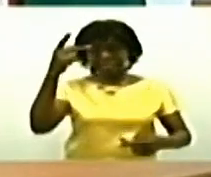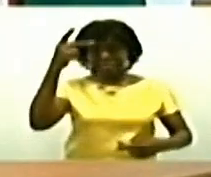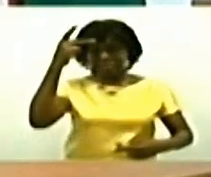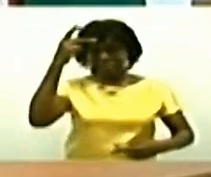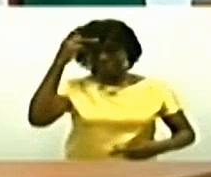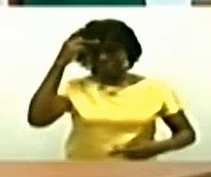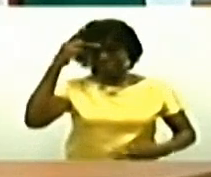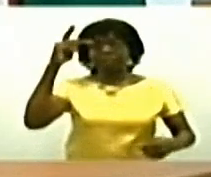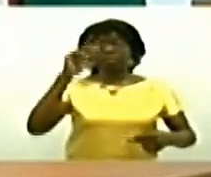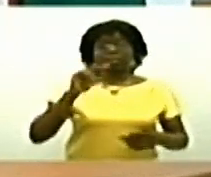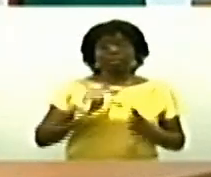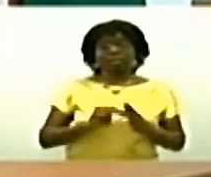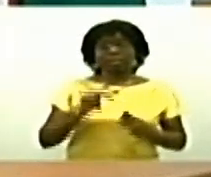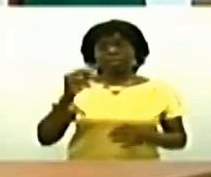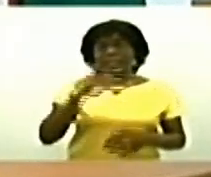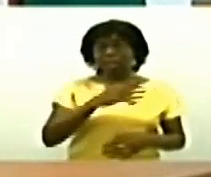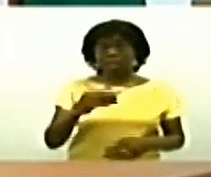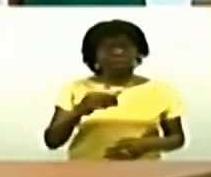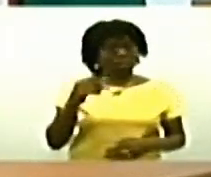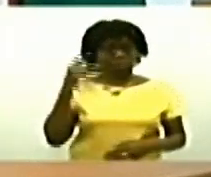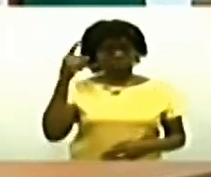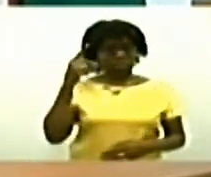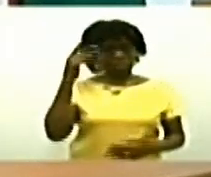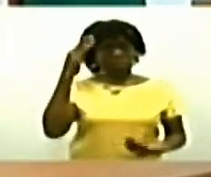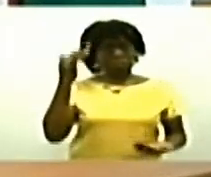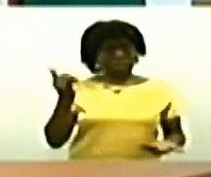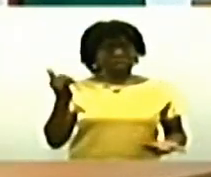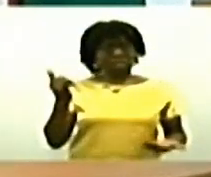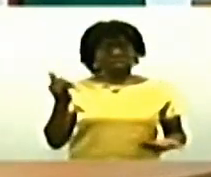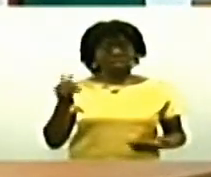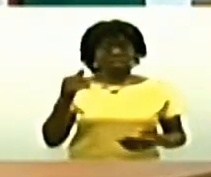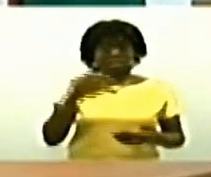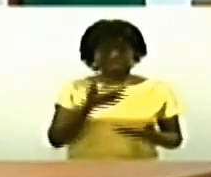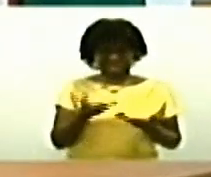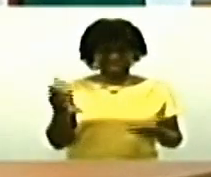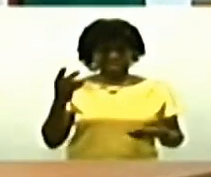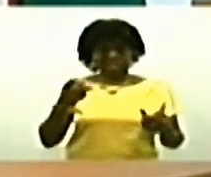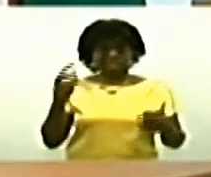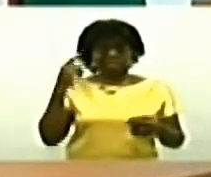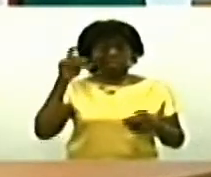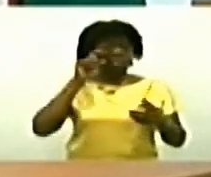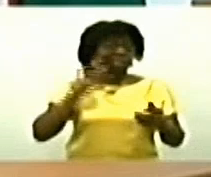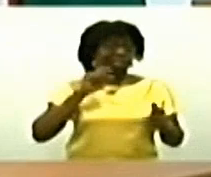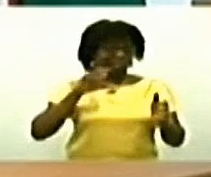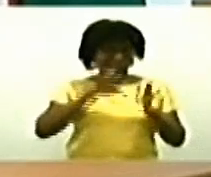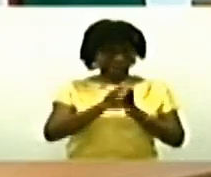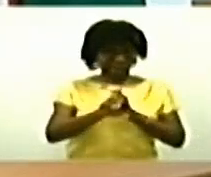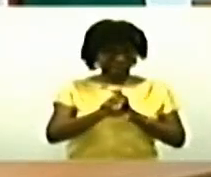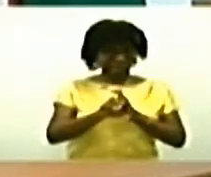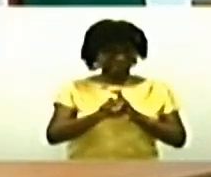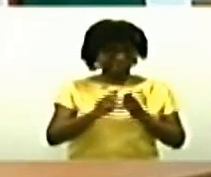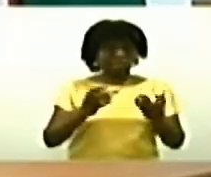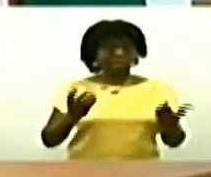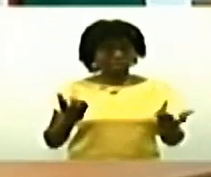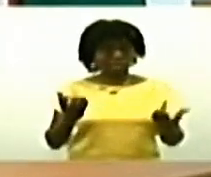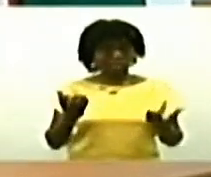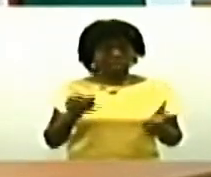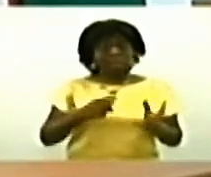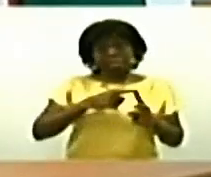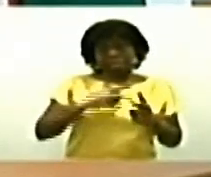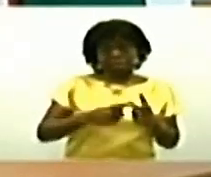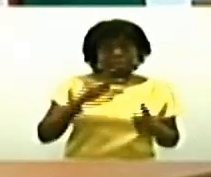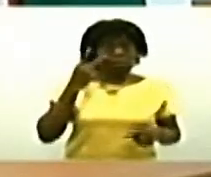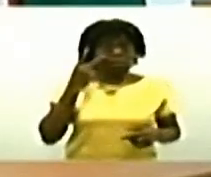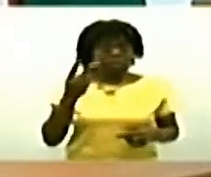exercise. And there's little wonder that we have this explosion of sexual crime. Then you see